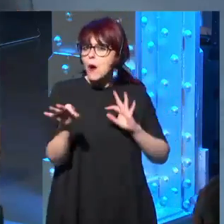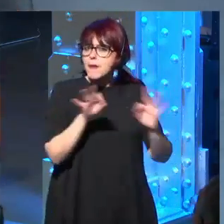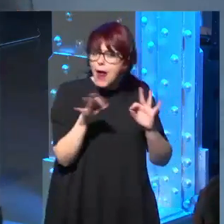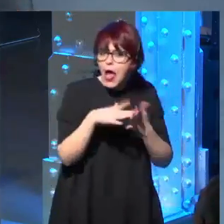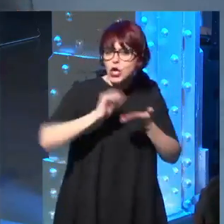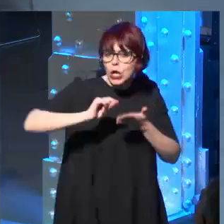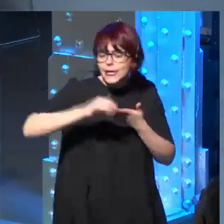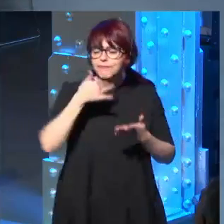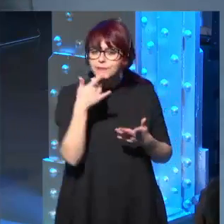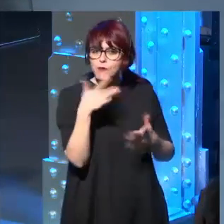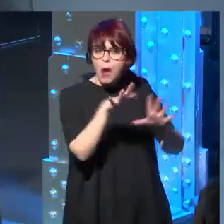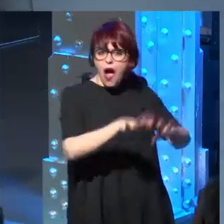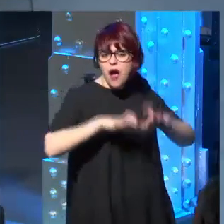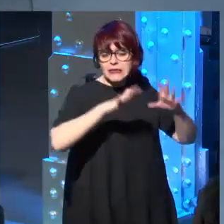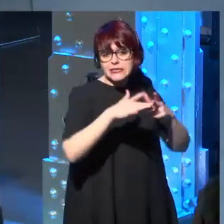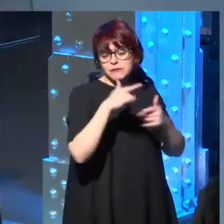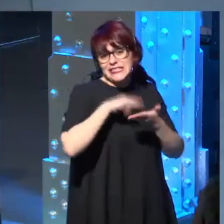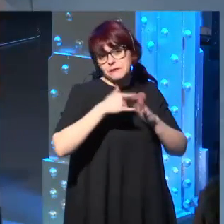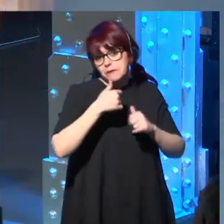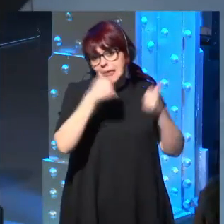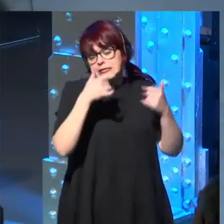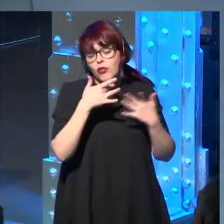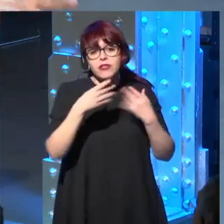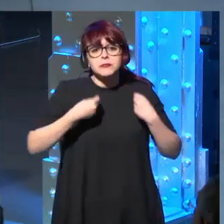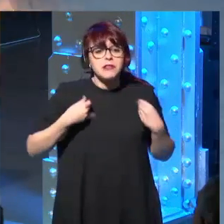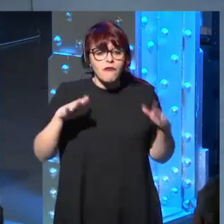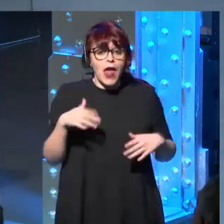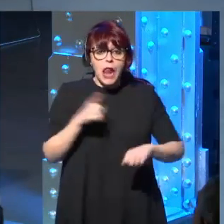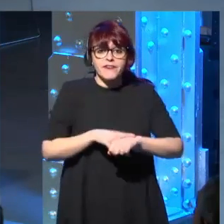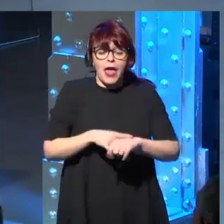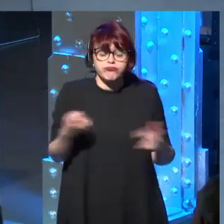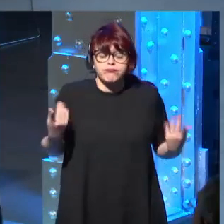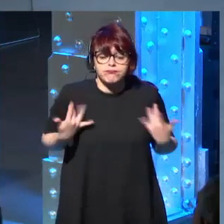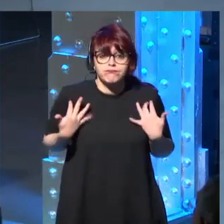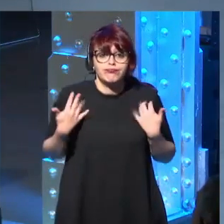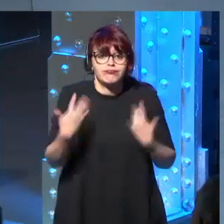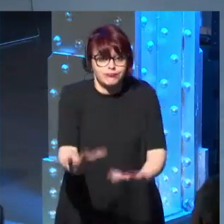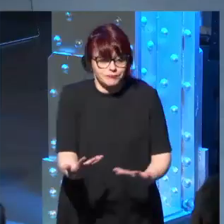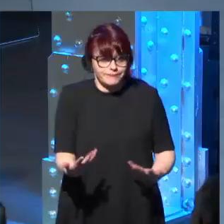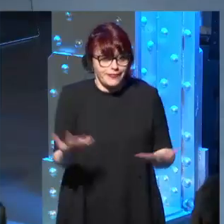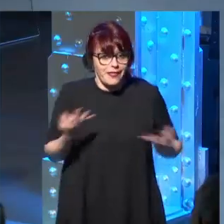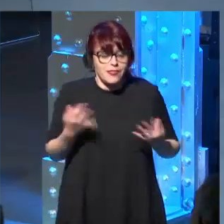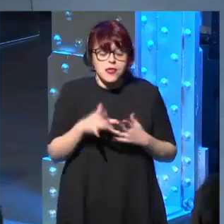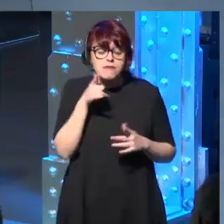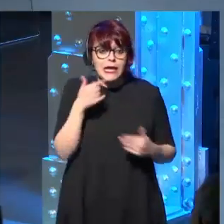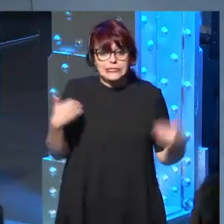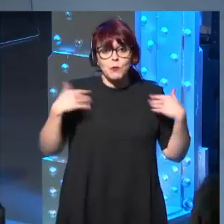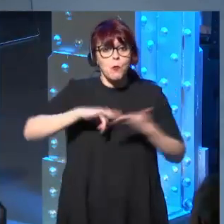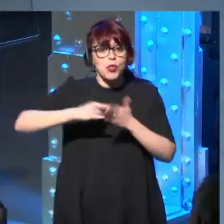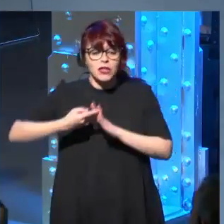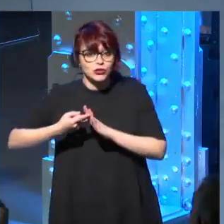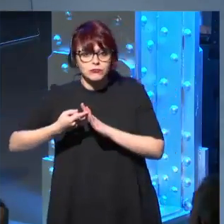books. As life gets shorter, I have many projects, many books that I want to